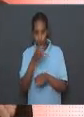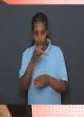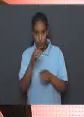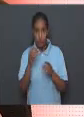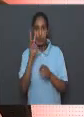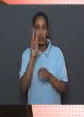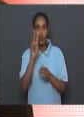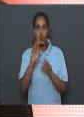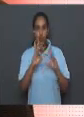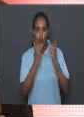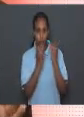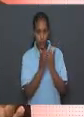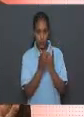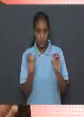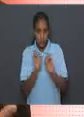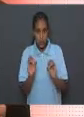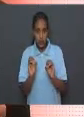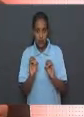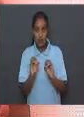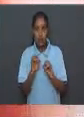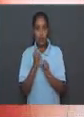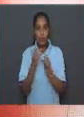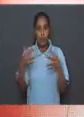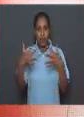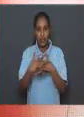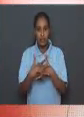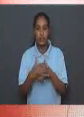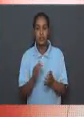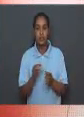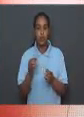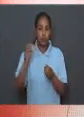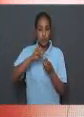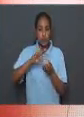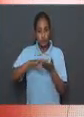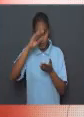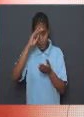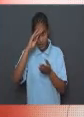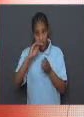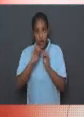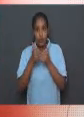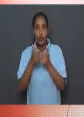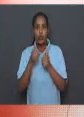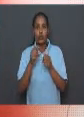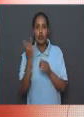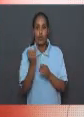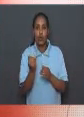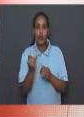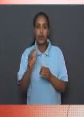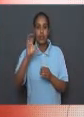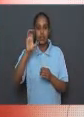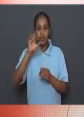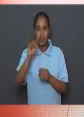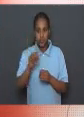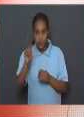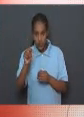two compartments without allowing them to mix. We also learned how to draw and label a zinc-copper